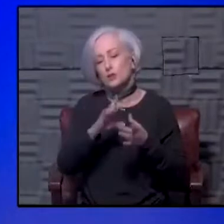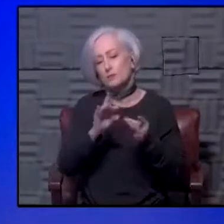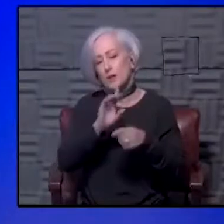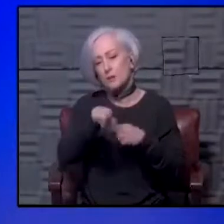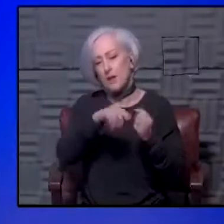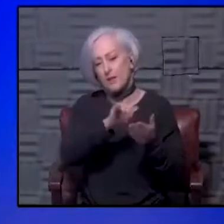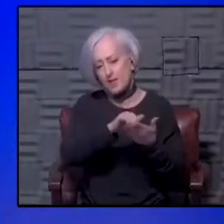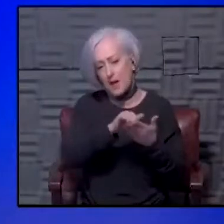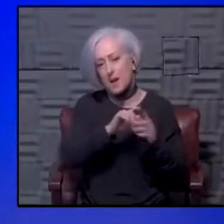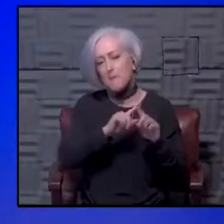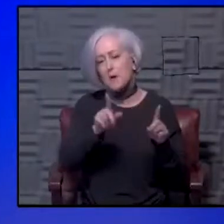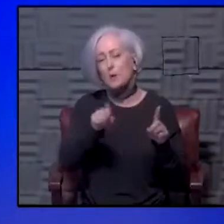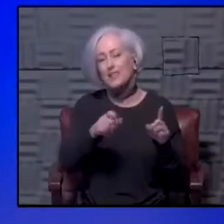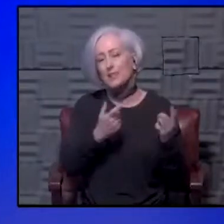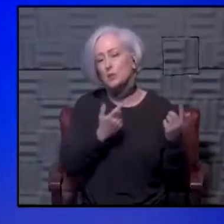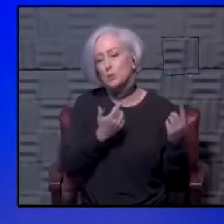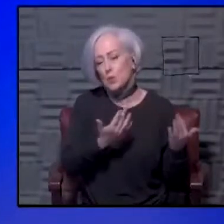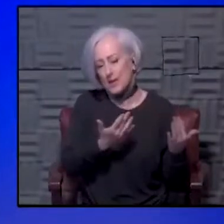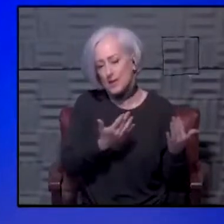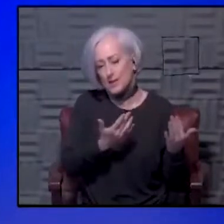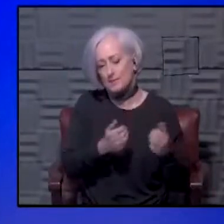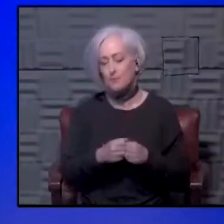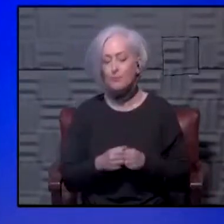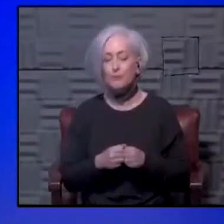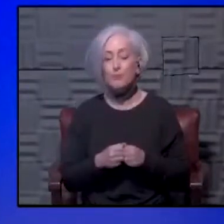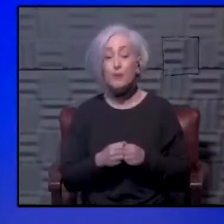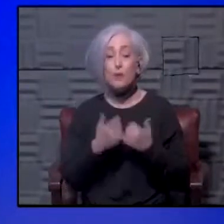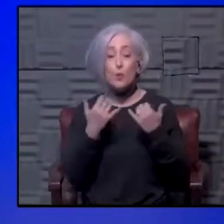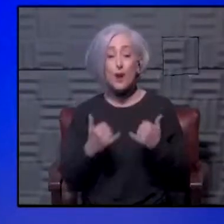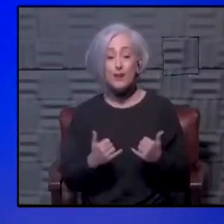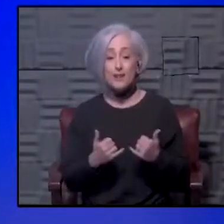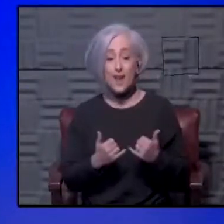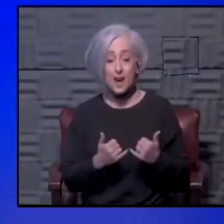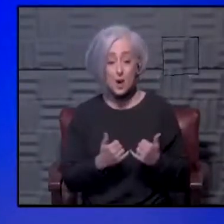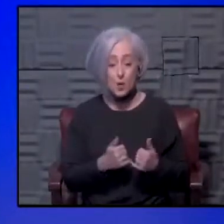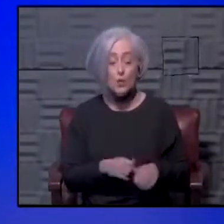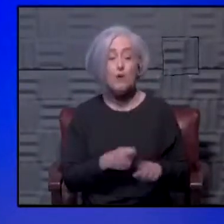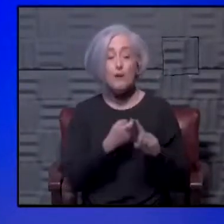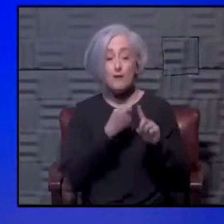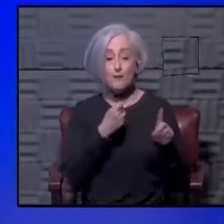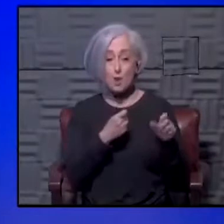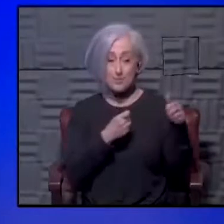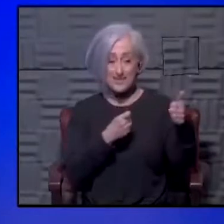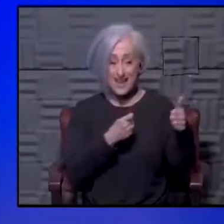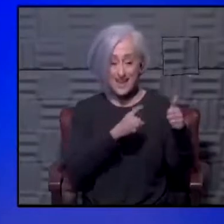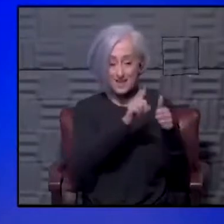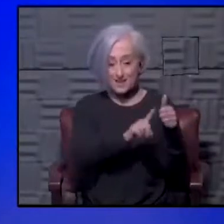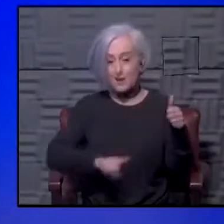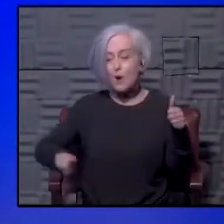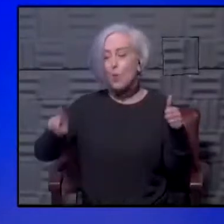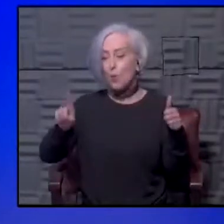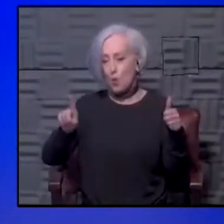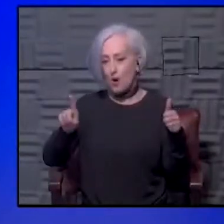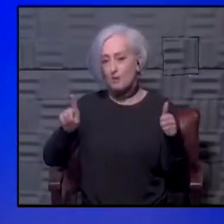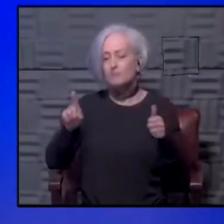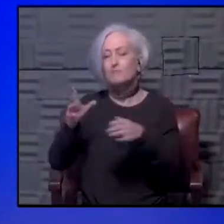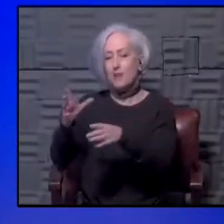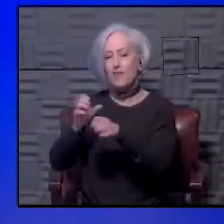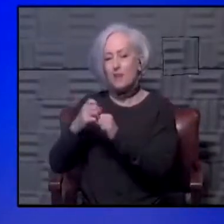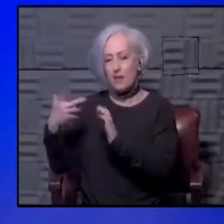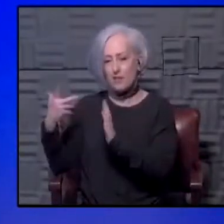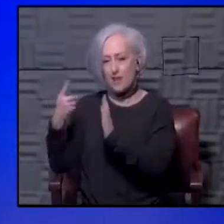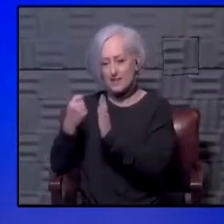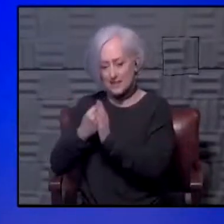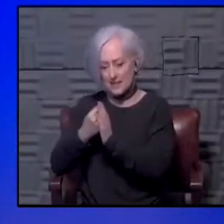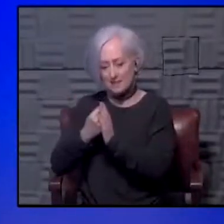wait. As of right now, I believe about 1 in 10 people in the United States has received at least their first dose of vaccine. We certainly